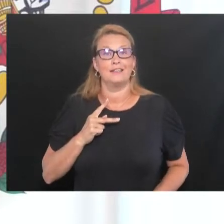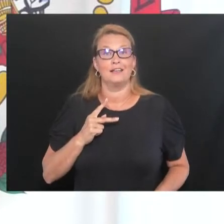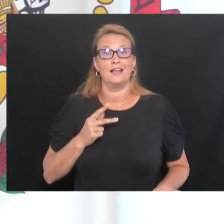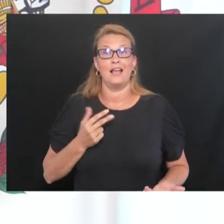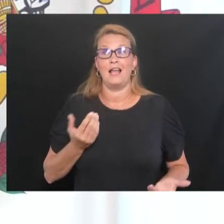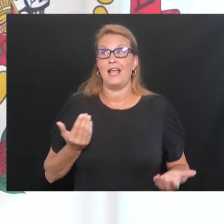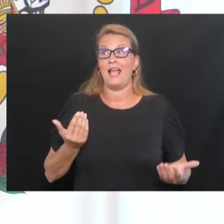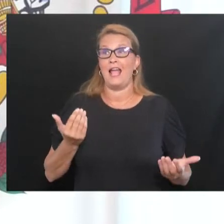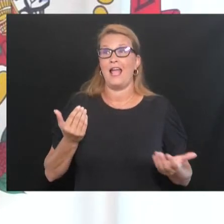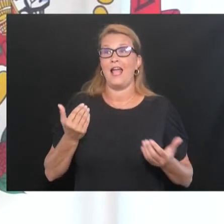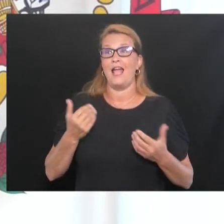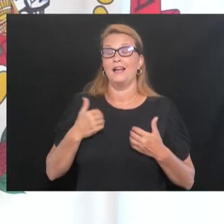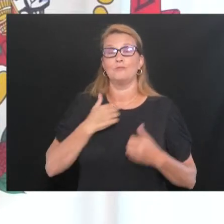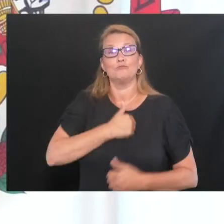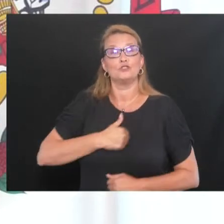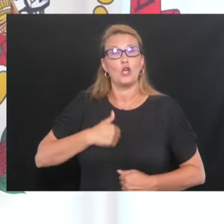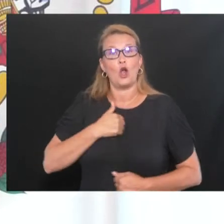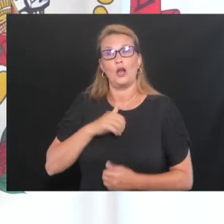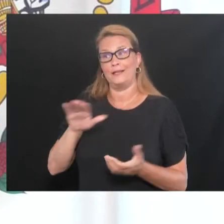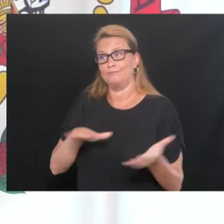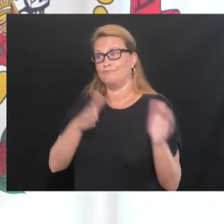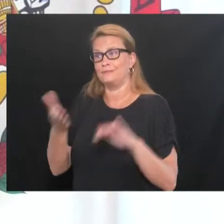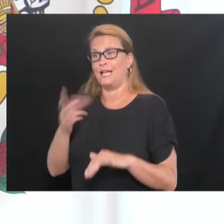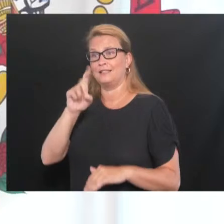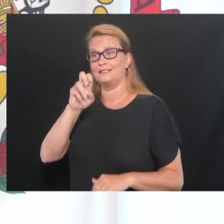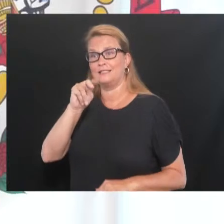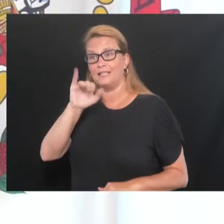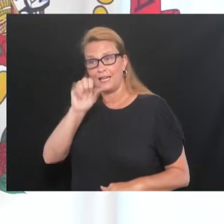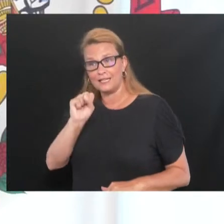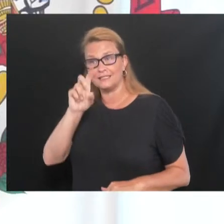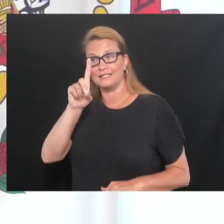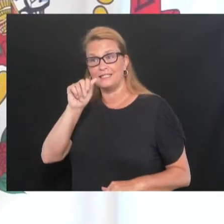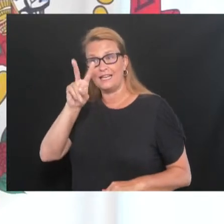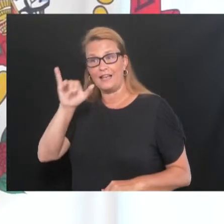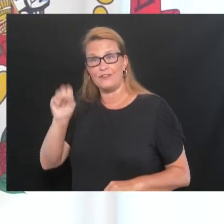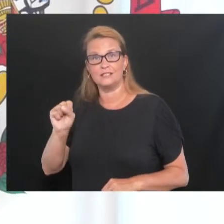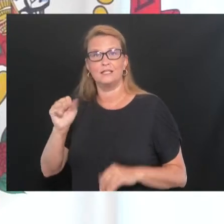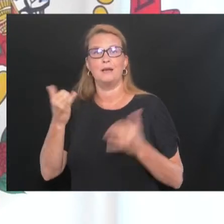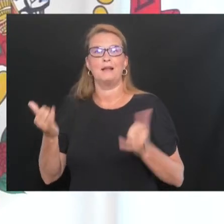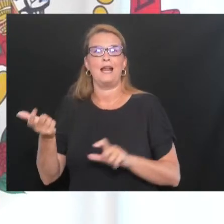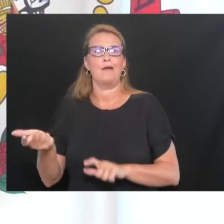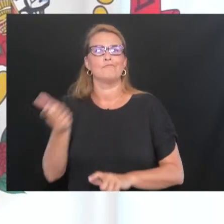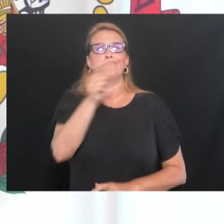losing Dennis Davis, but we're going to carry Dennis's torch and